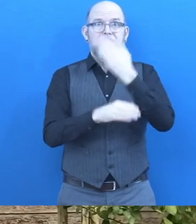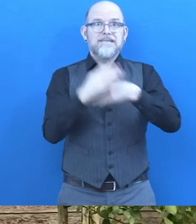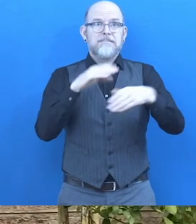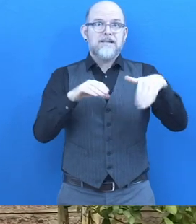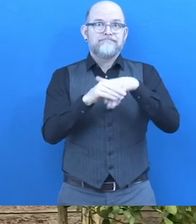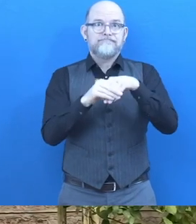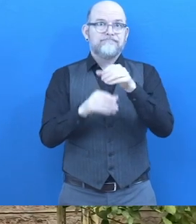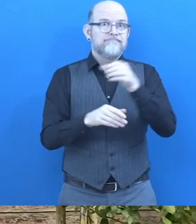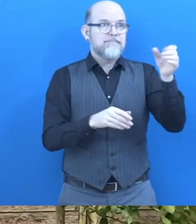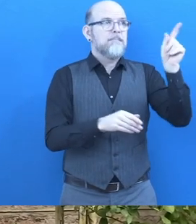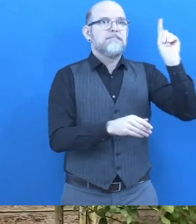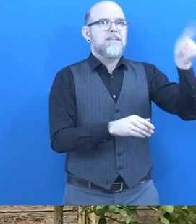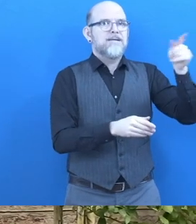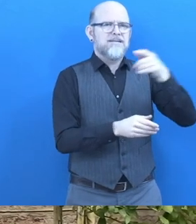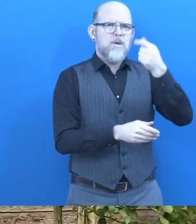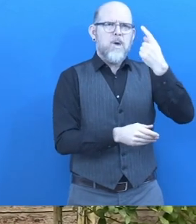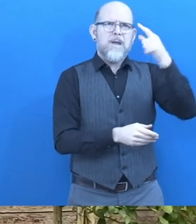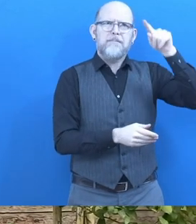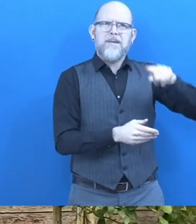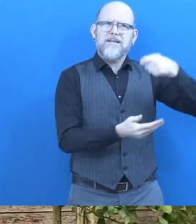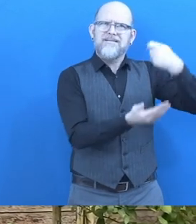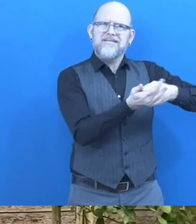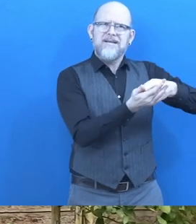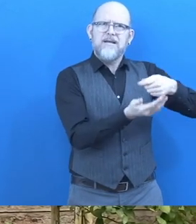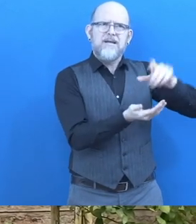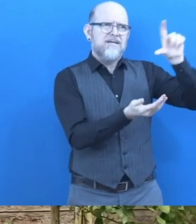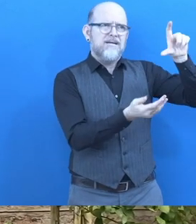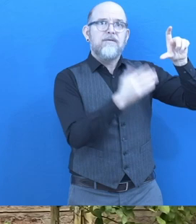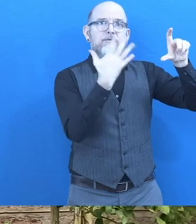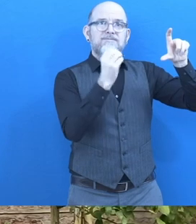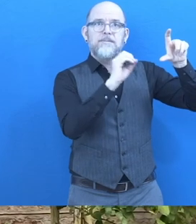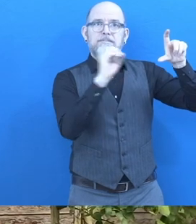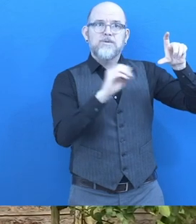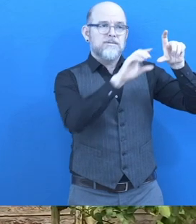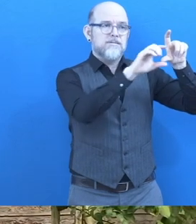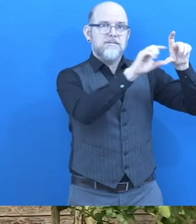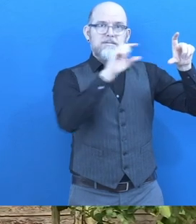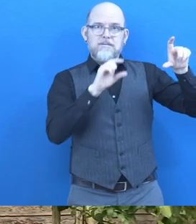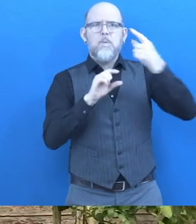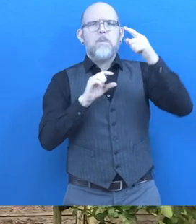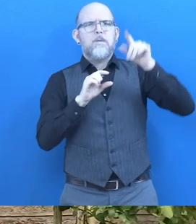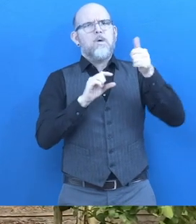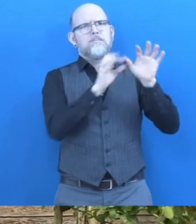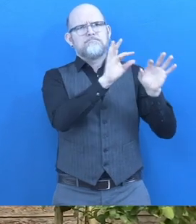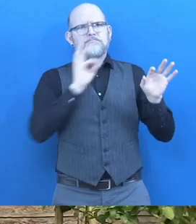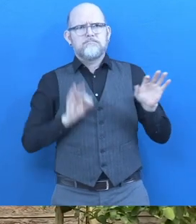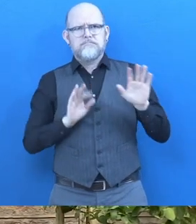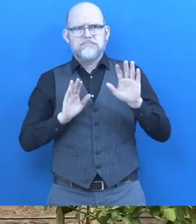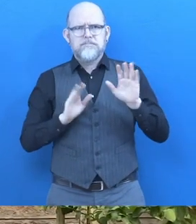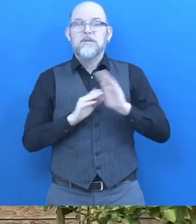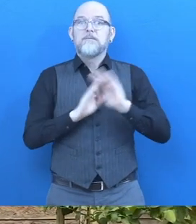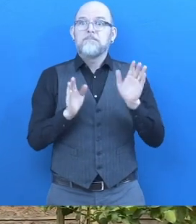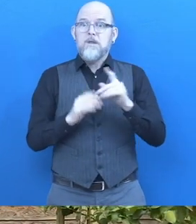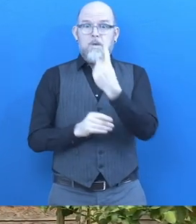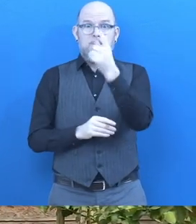50% of gross month salary of a position for which they are recruiting for, and persons